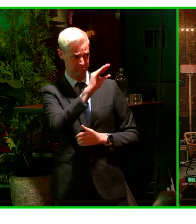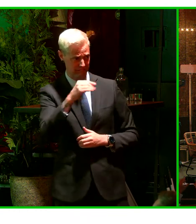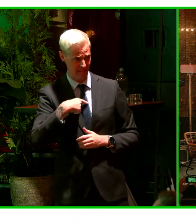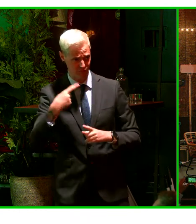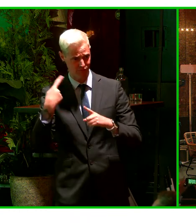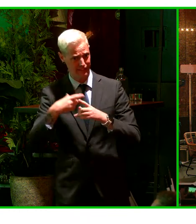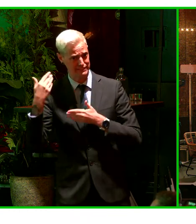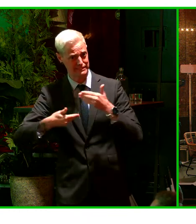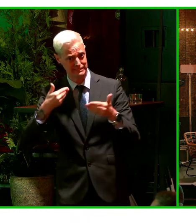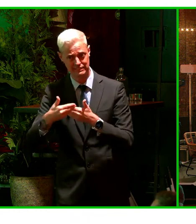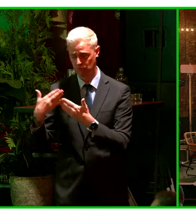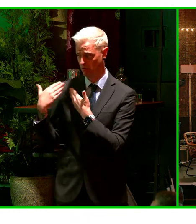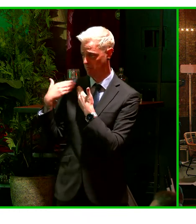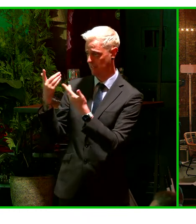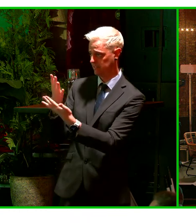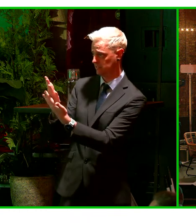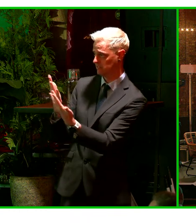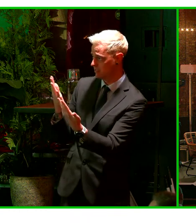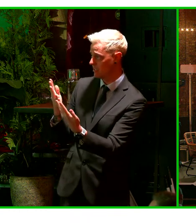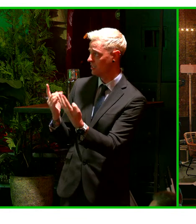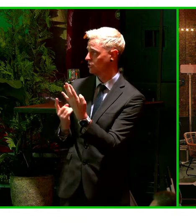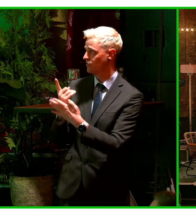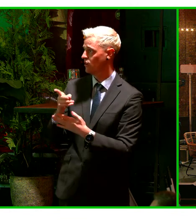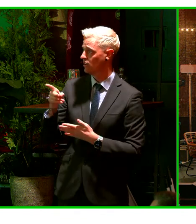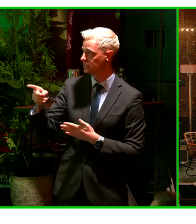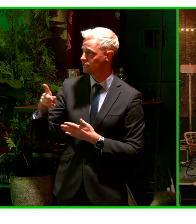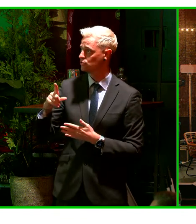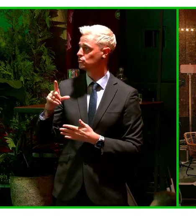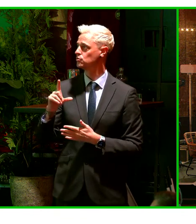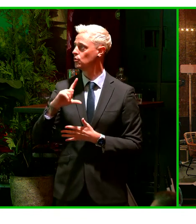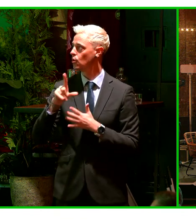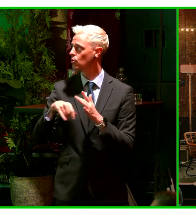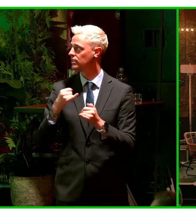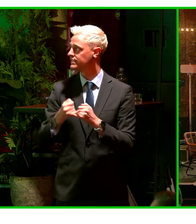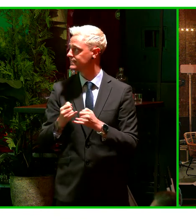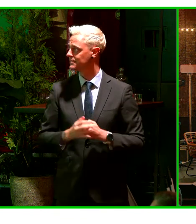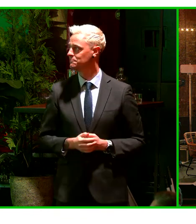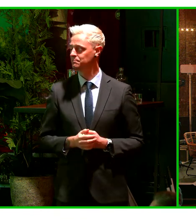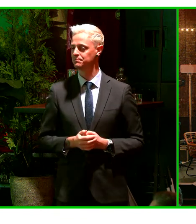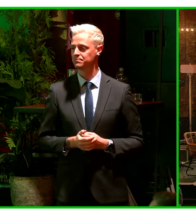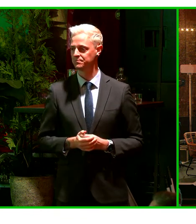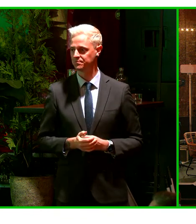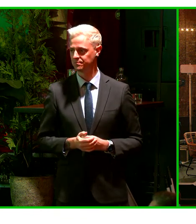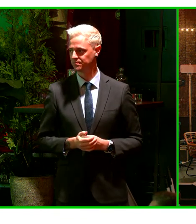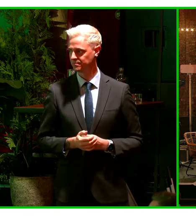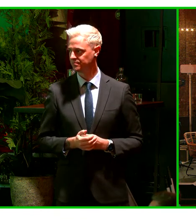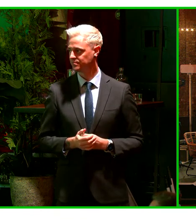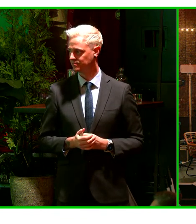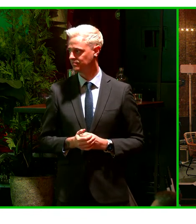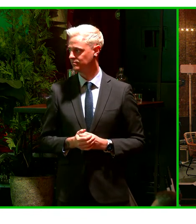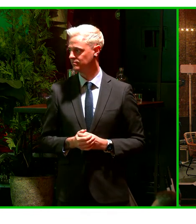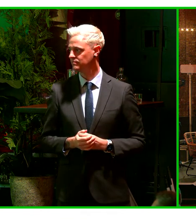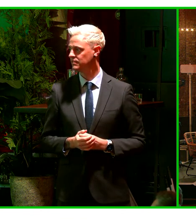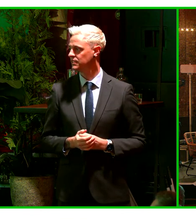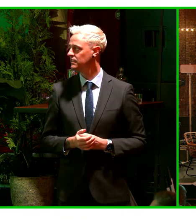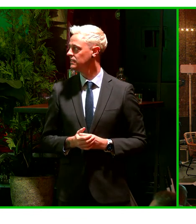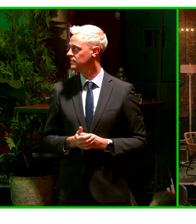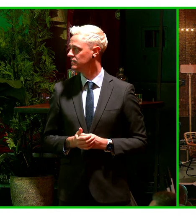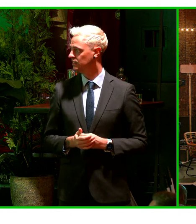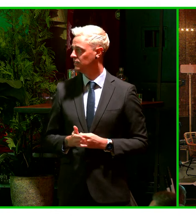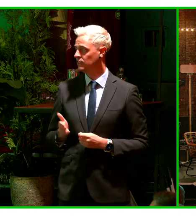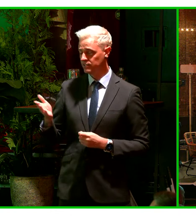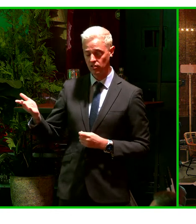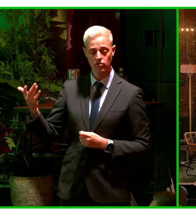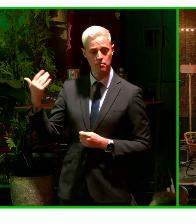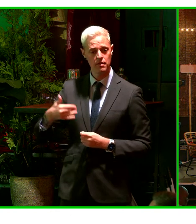straight to the panel, and I'm going to come to you first, Chris, if I could. We heard in the previous session the need for